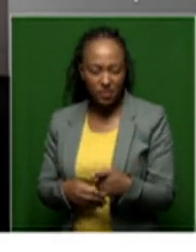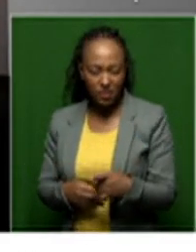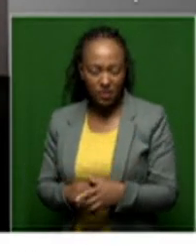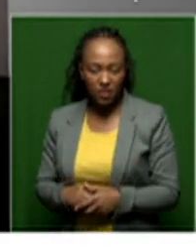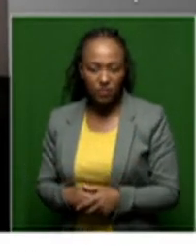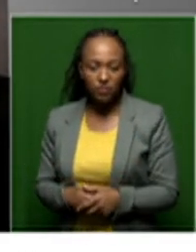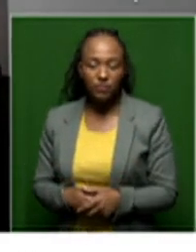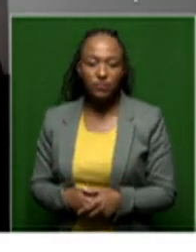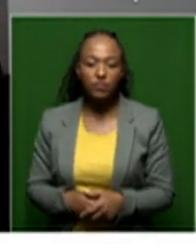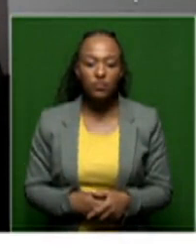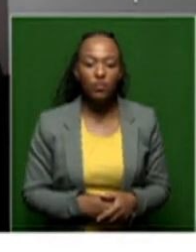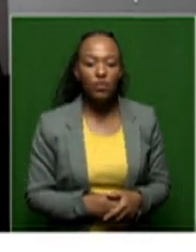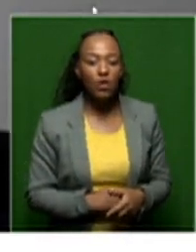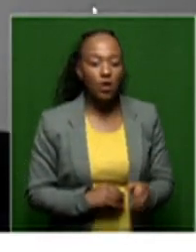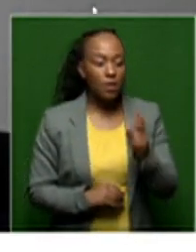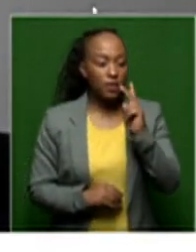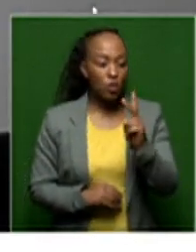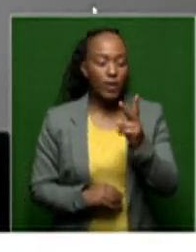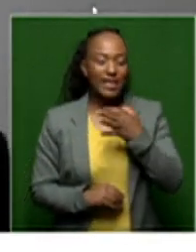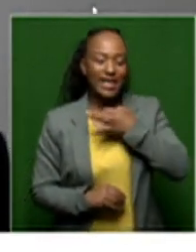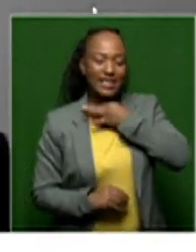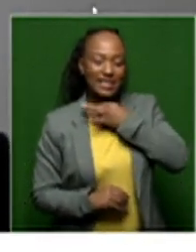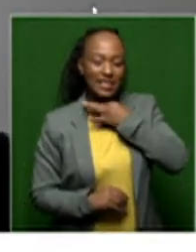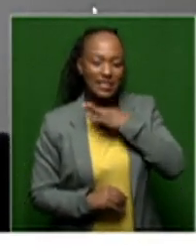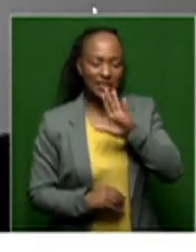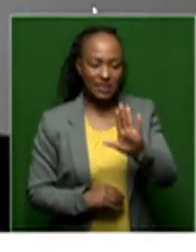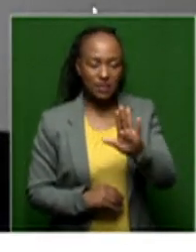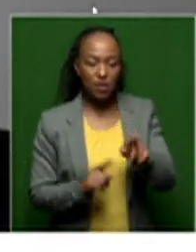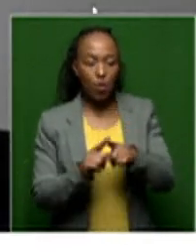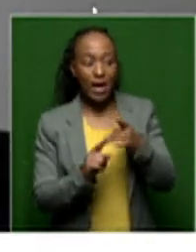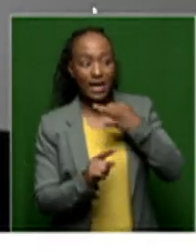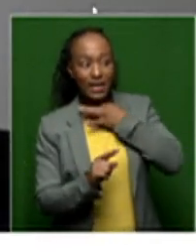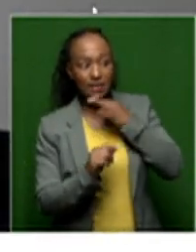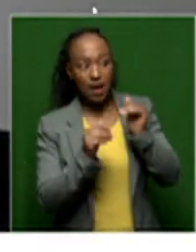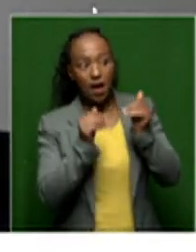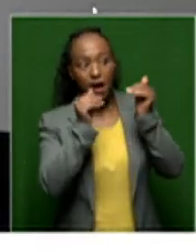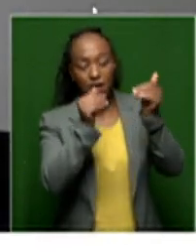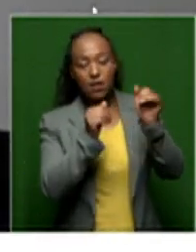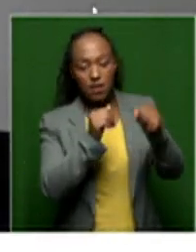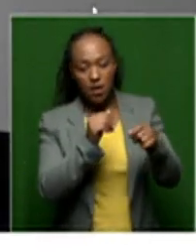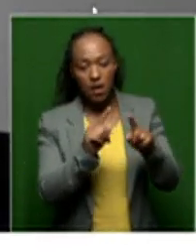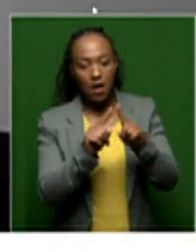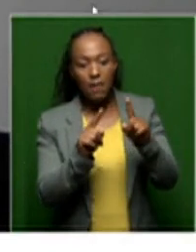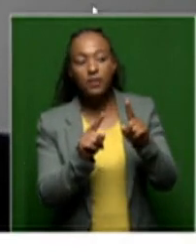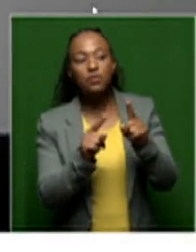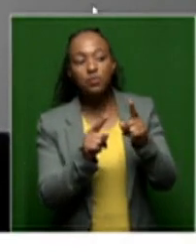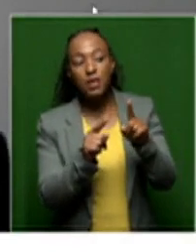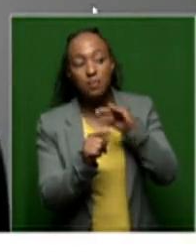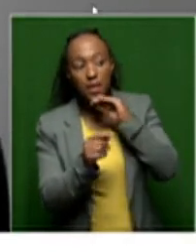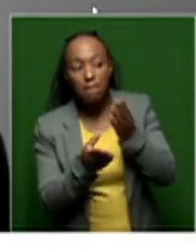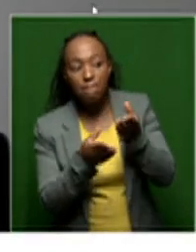So it's very important to look at it in terms of a risk ratio. So your risk would be high, but it doesn't necessarily guarantee that you will get